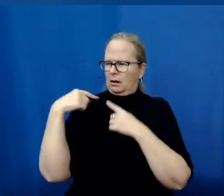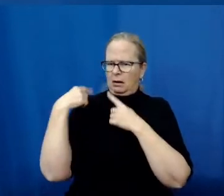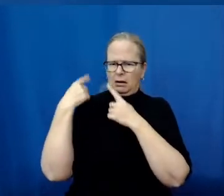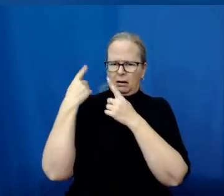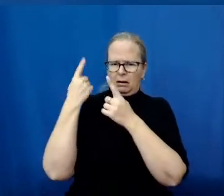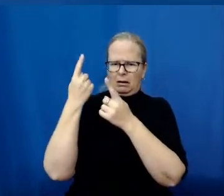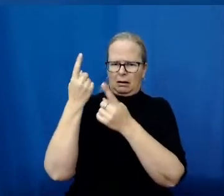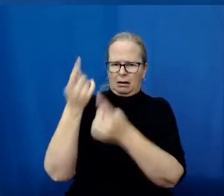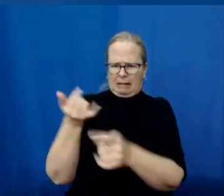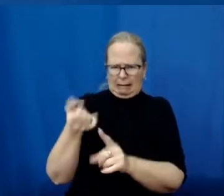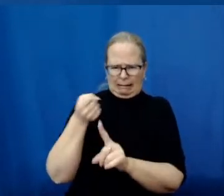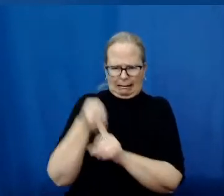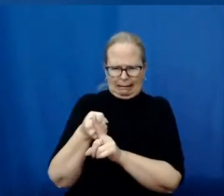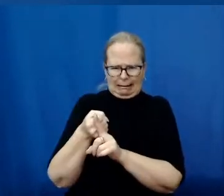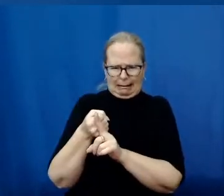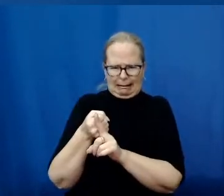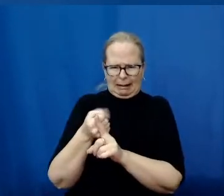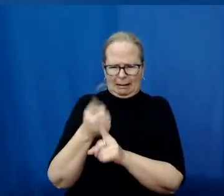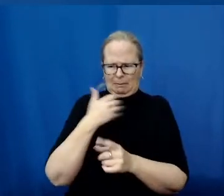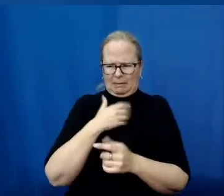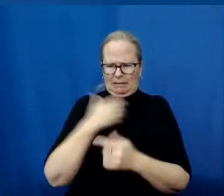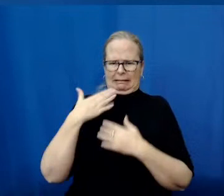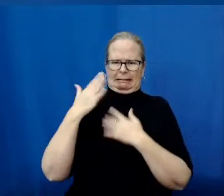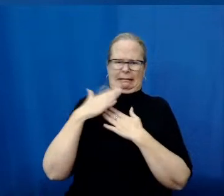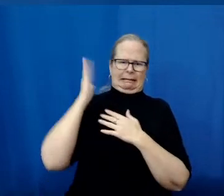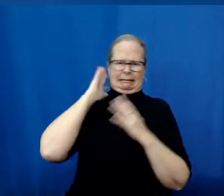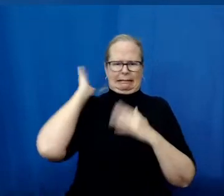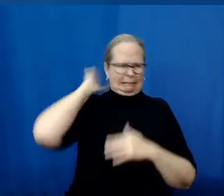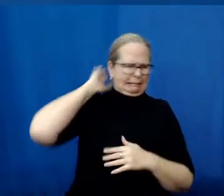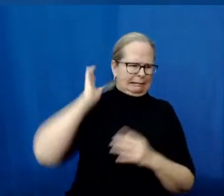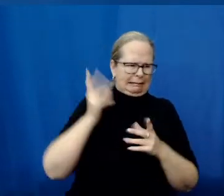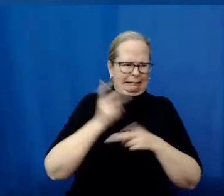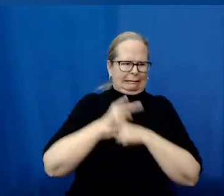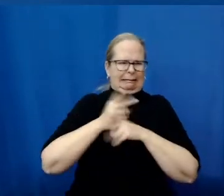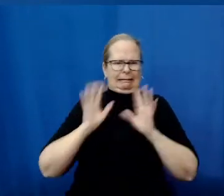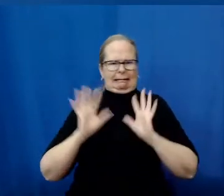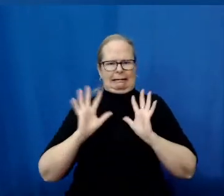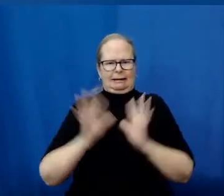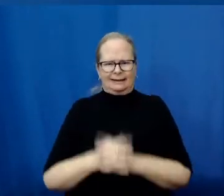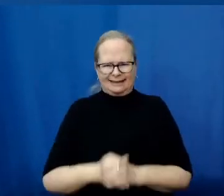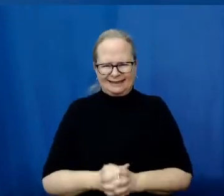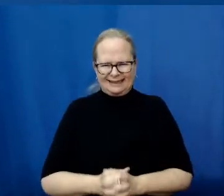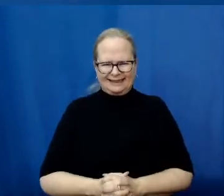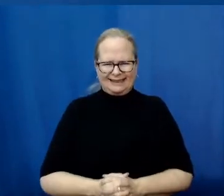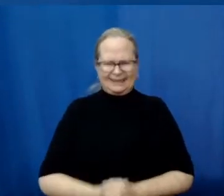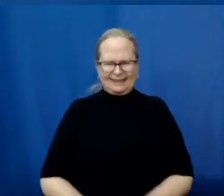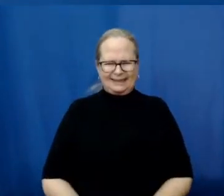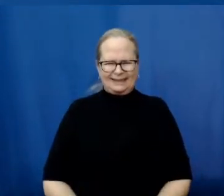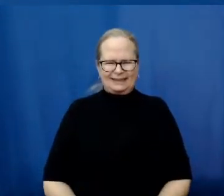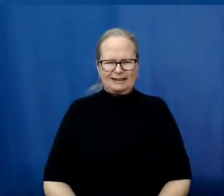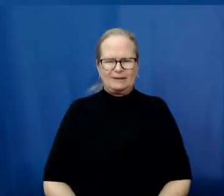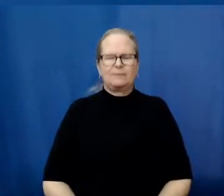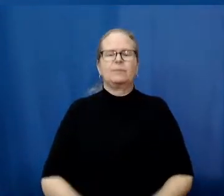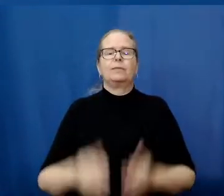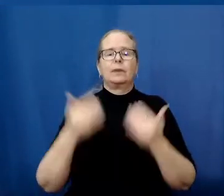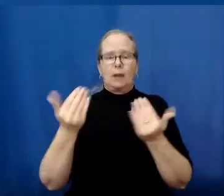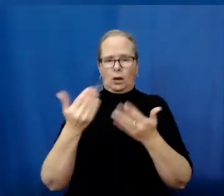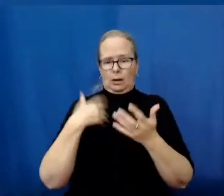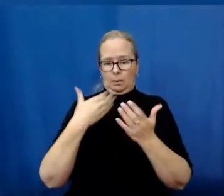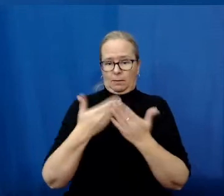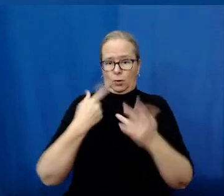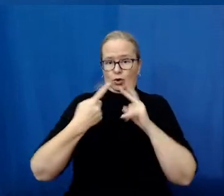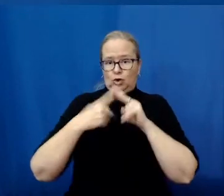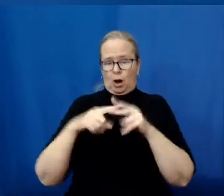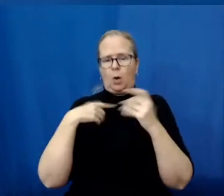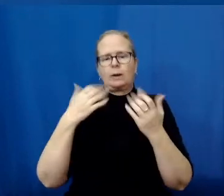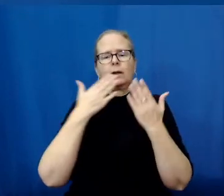out to us after yesterday's urgent briefing. The messages of support, the sharing of personal stories, and the generous disclosures of